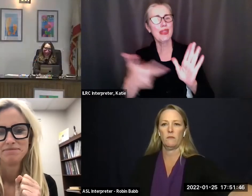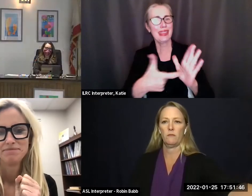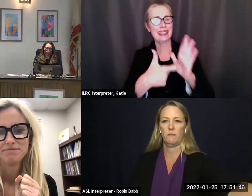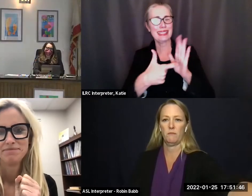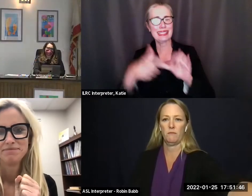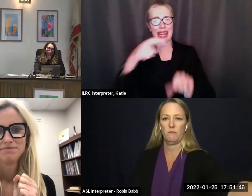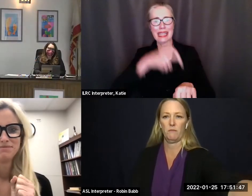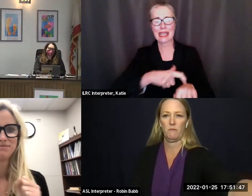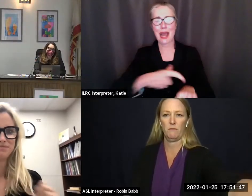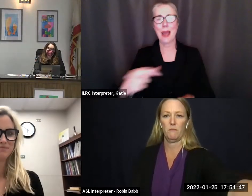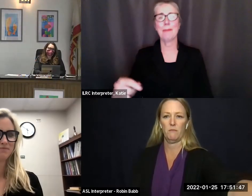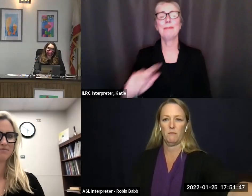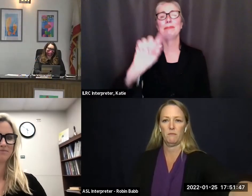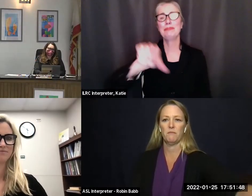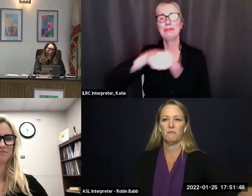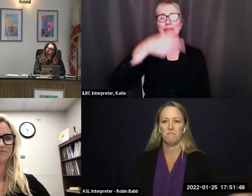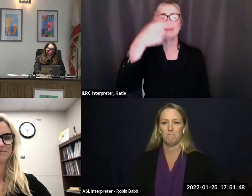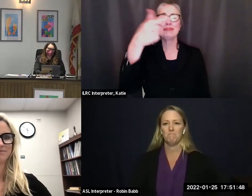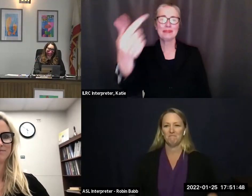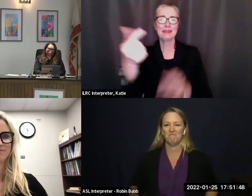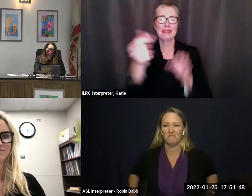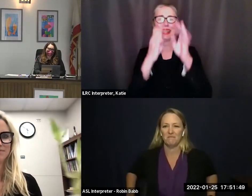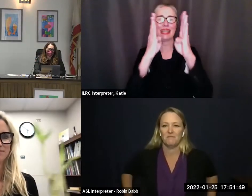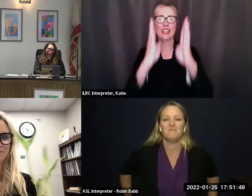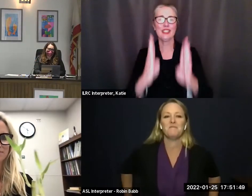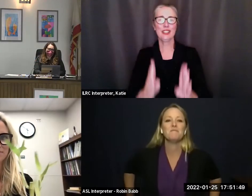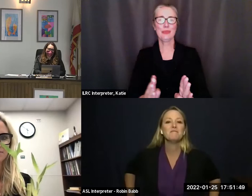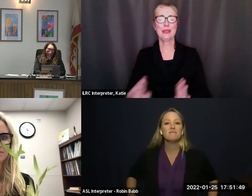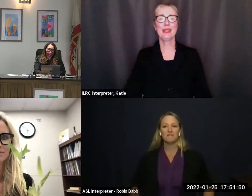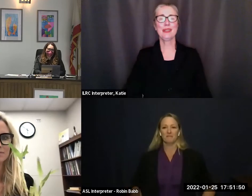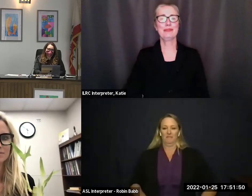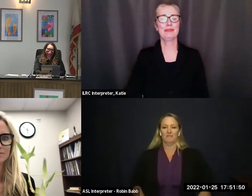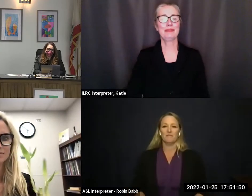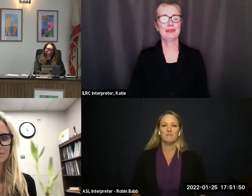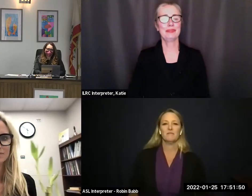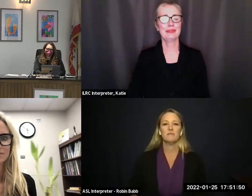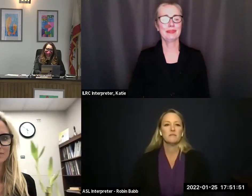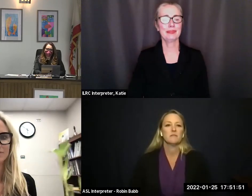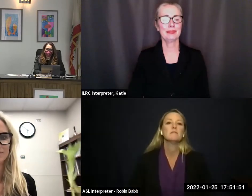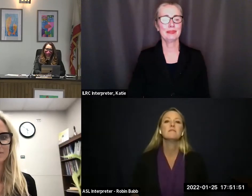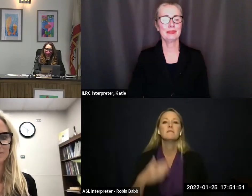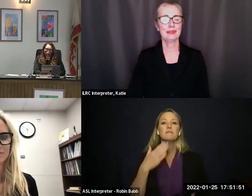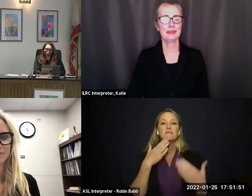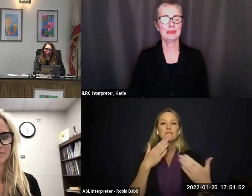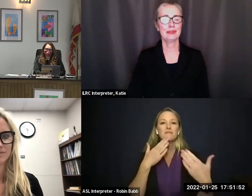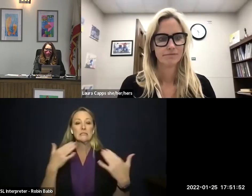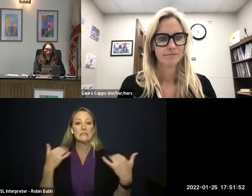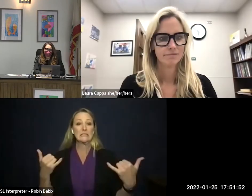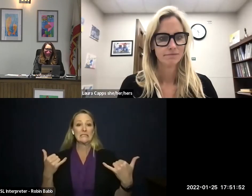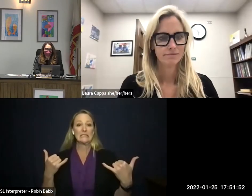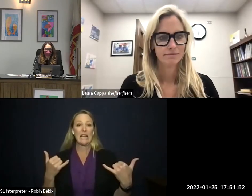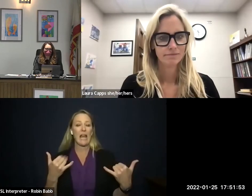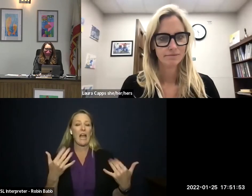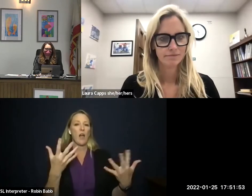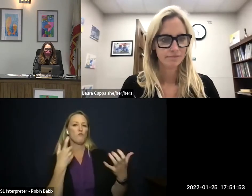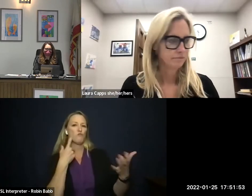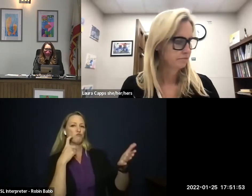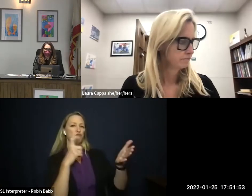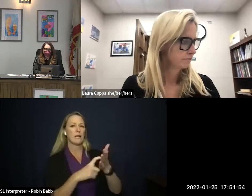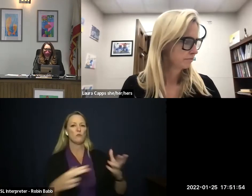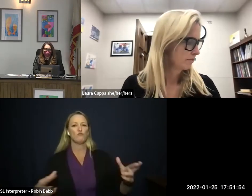thank you dr maldonado i would like to recognize the retirees at this time the